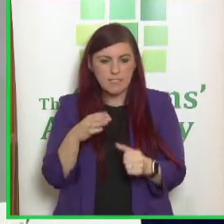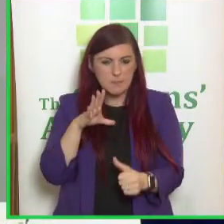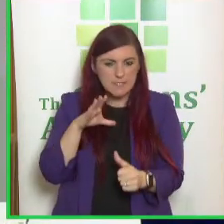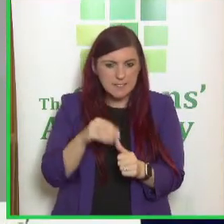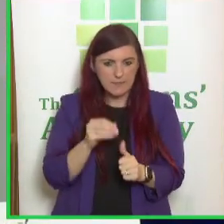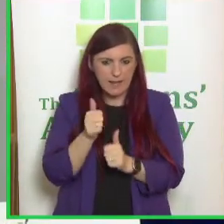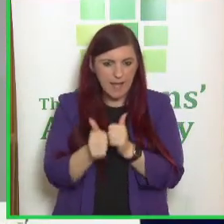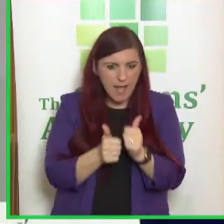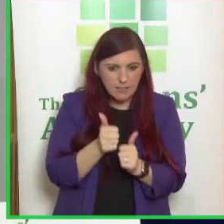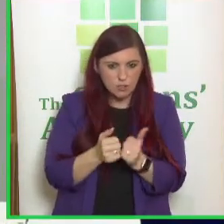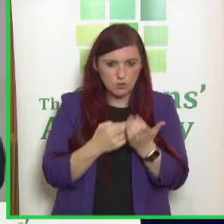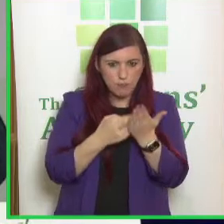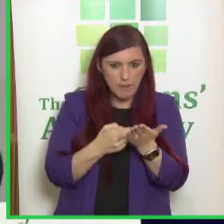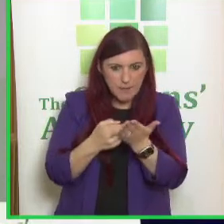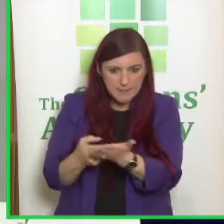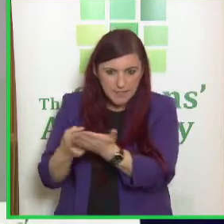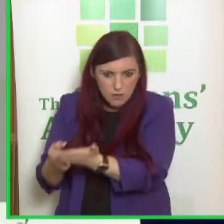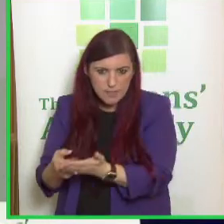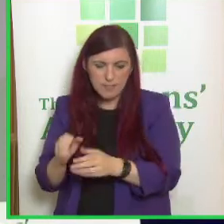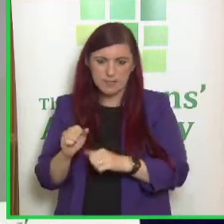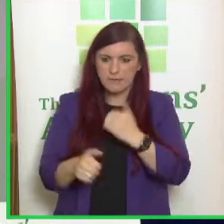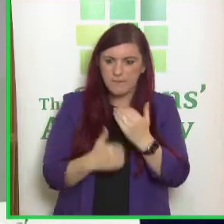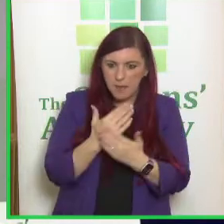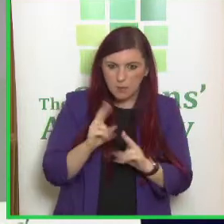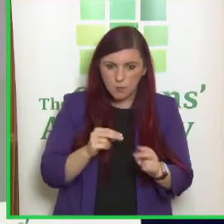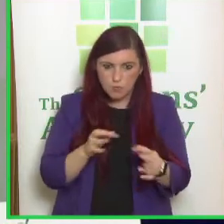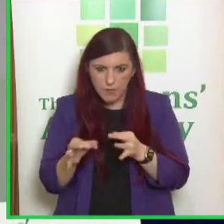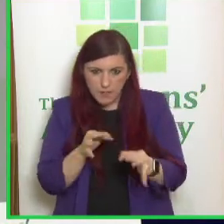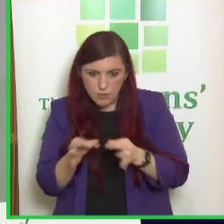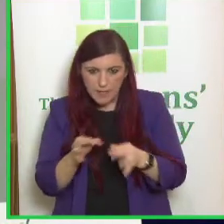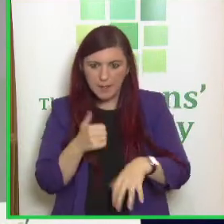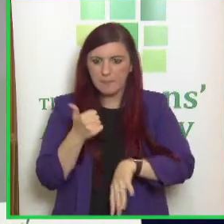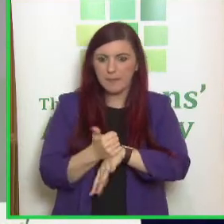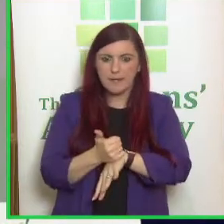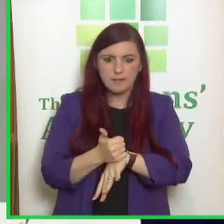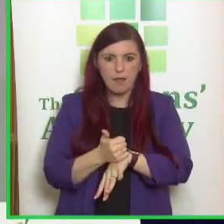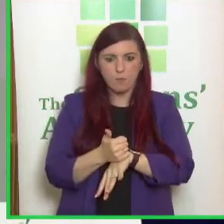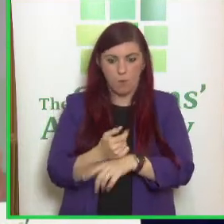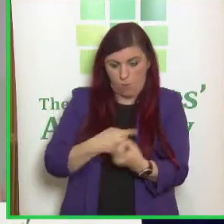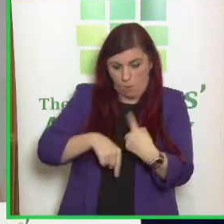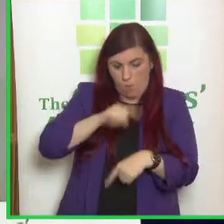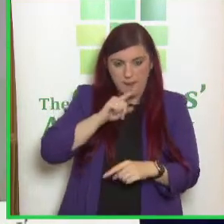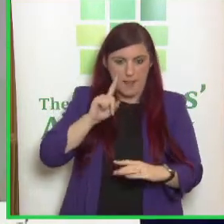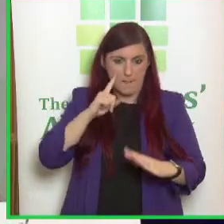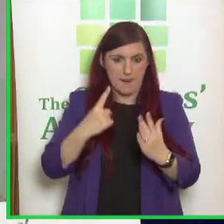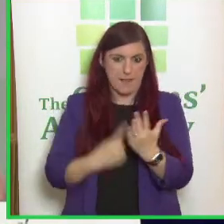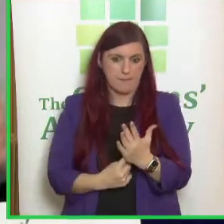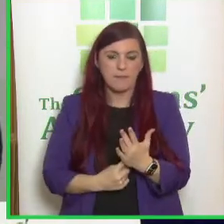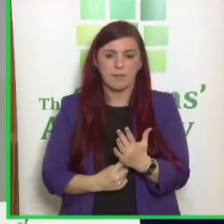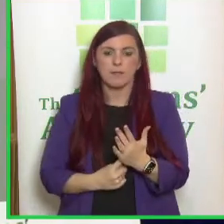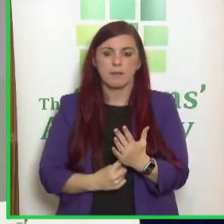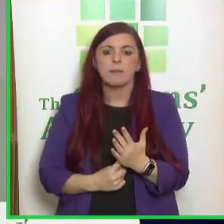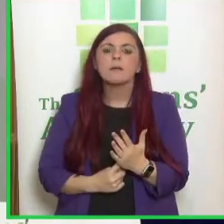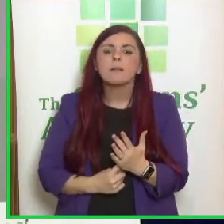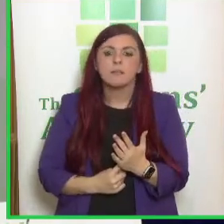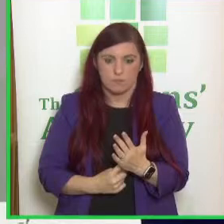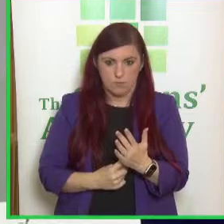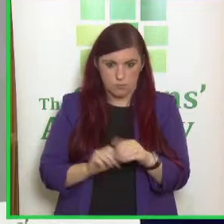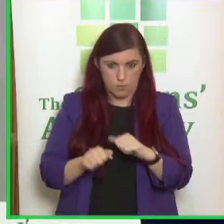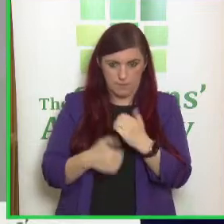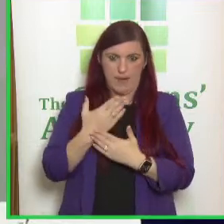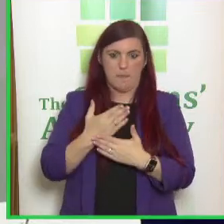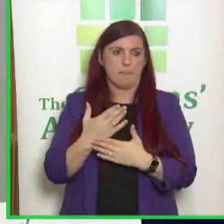or recommendation in the report that says develop a new strategy based on what we believe are many of the findings in the report, develop it by